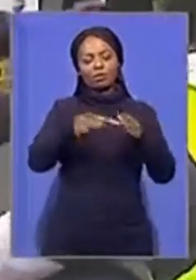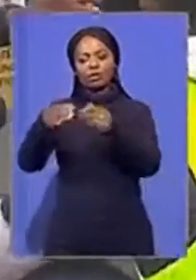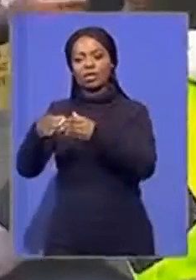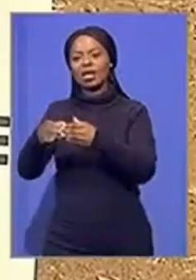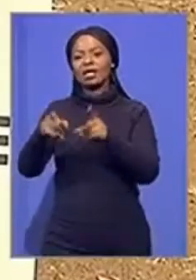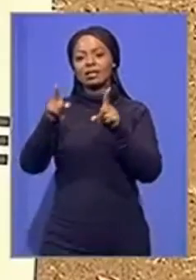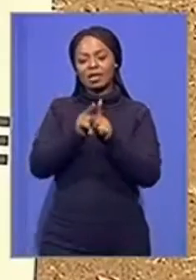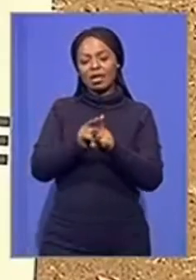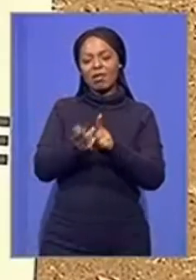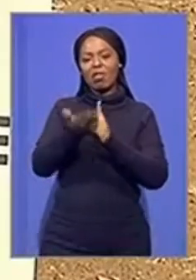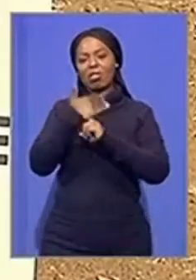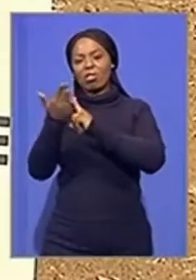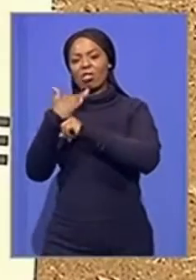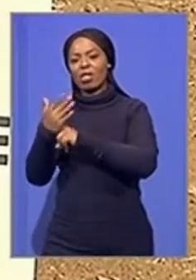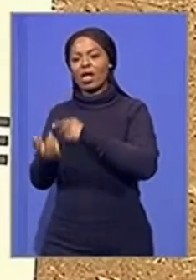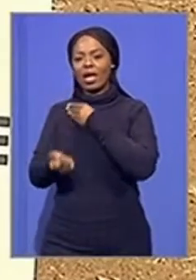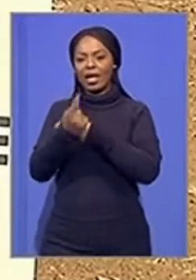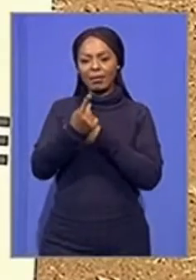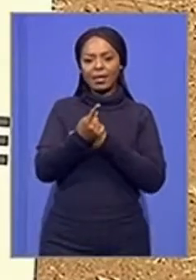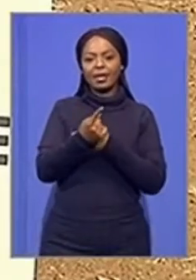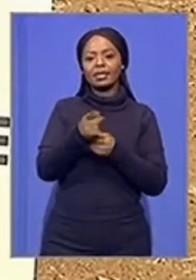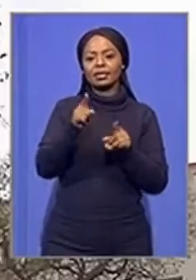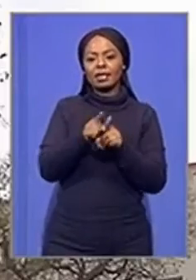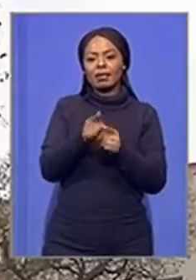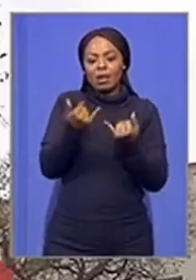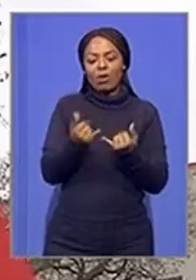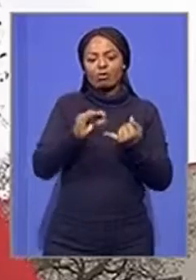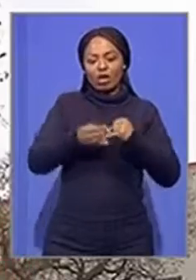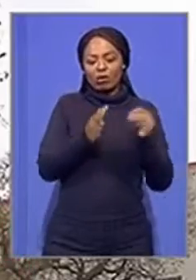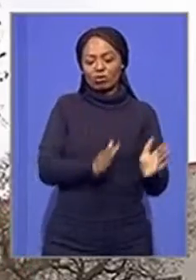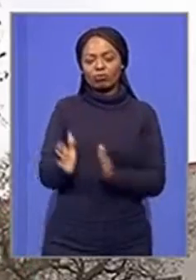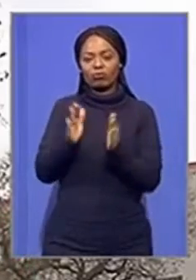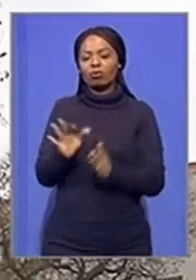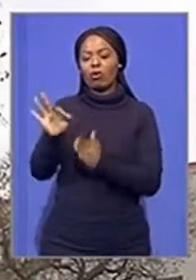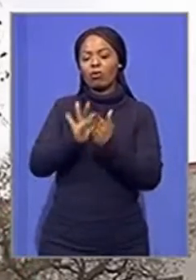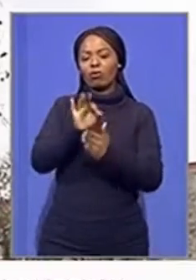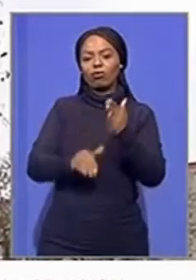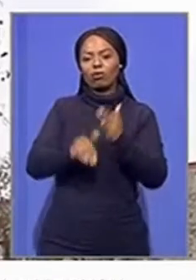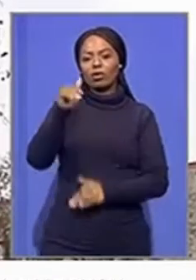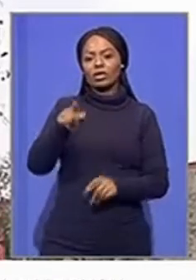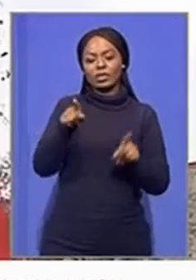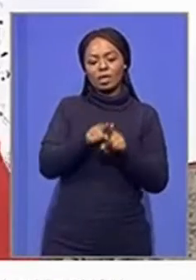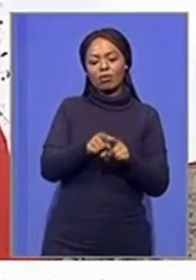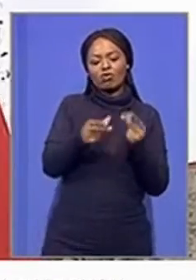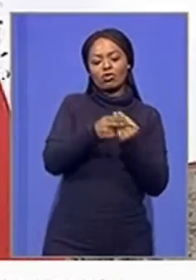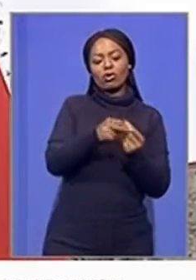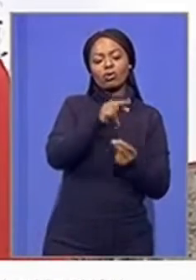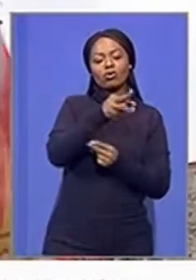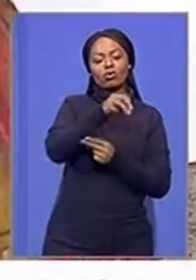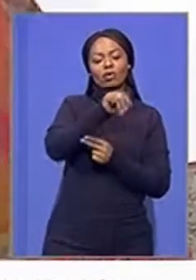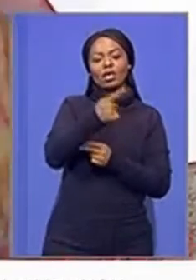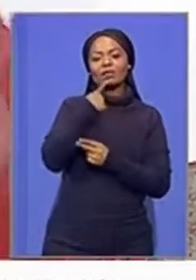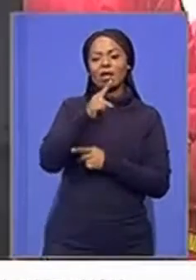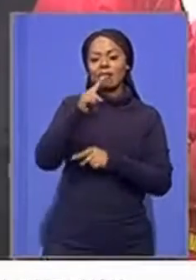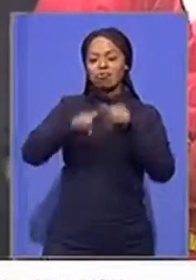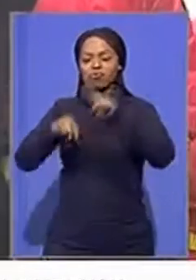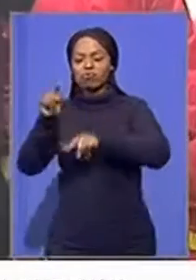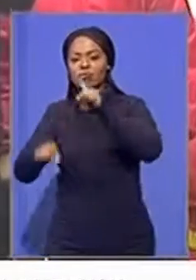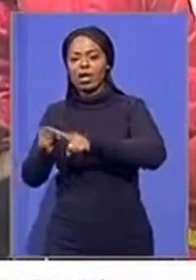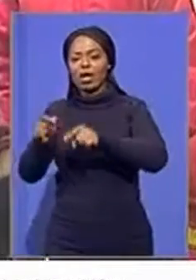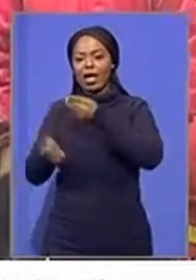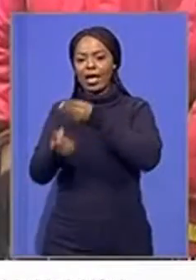kgatelelo mme ebile a iletswa go baakanyetsa ditlhopho. Mokgatlho wa NUMSA wa re go ntse le ditiragalo tsa ditlhaselo kgatlhanong le baagi tseo